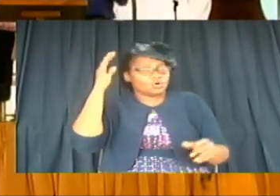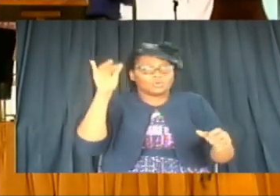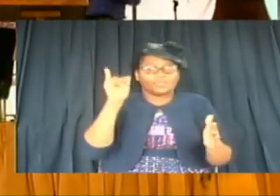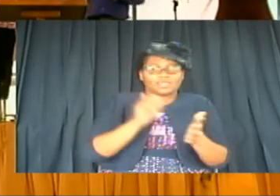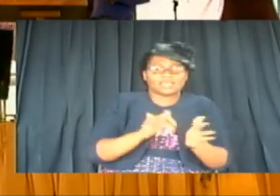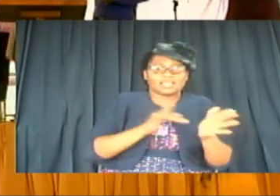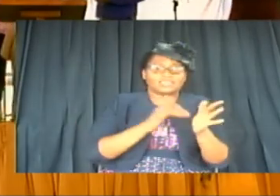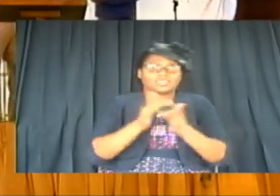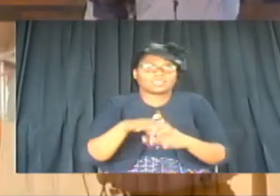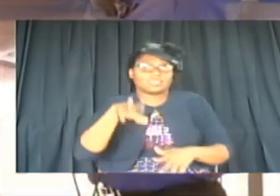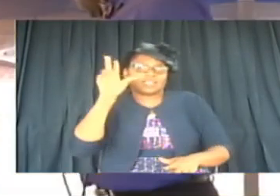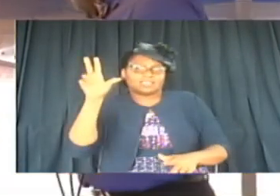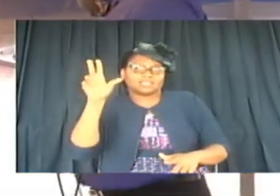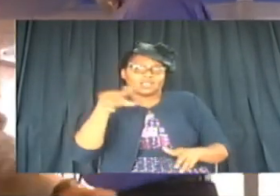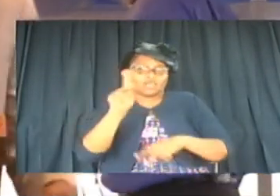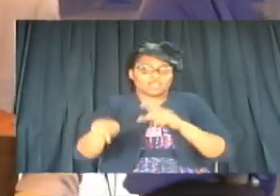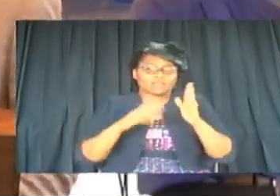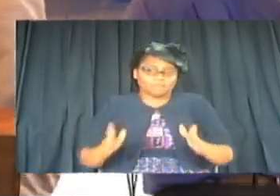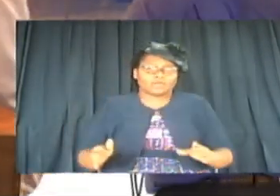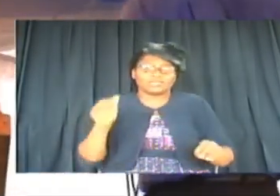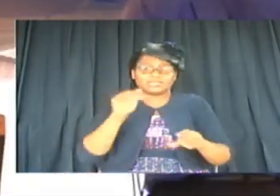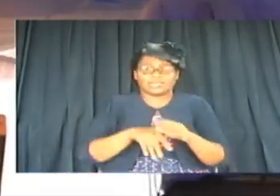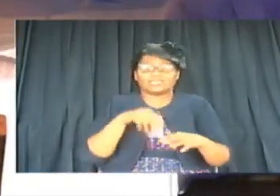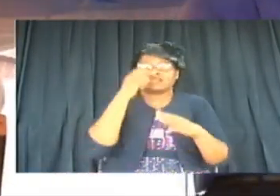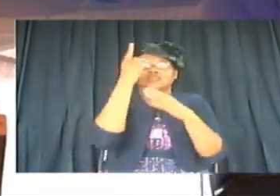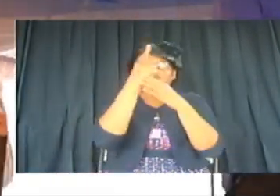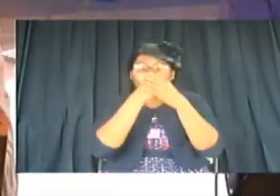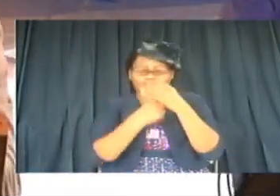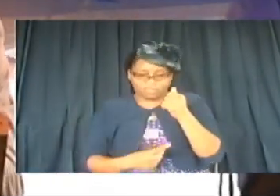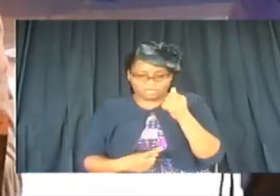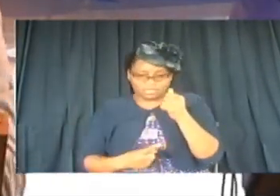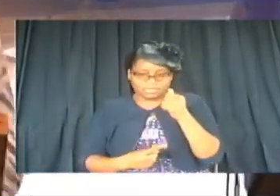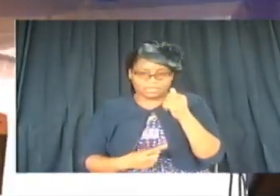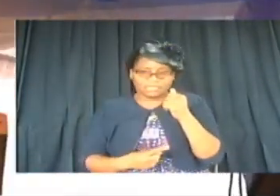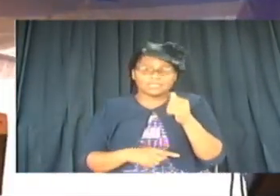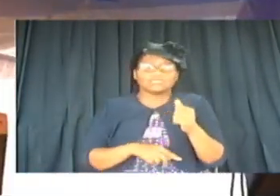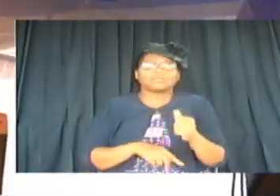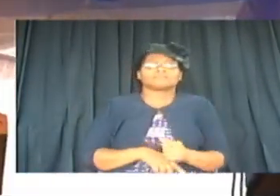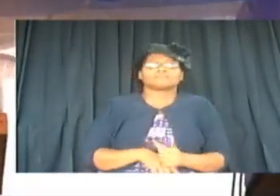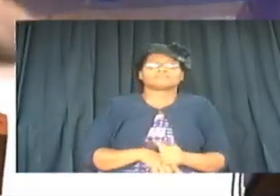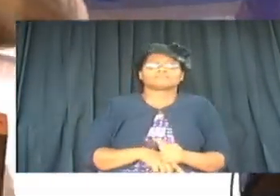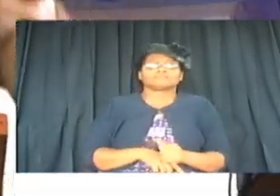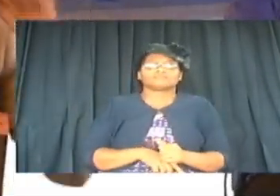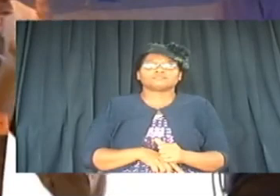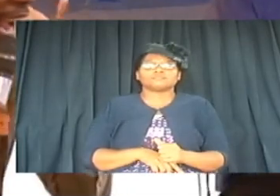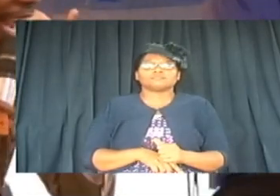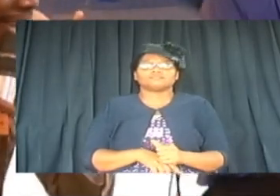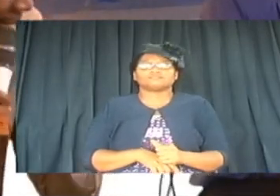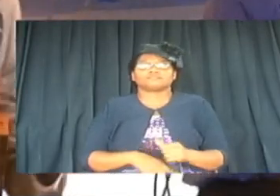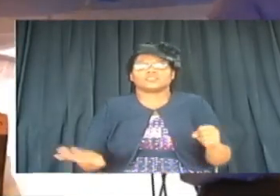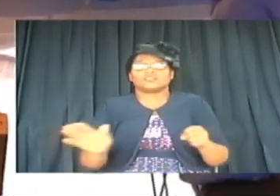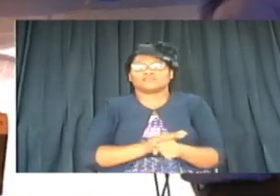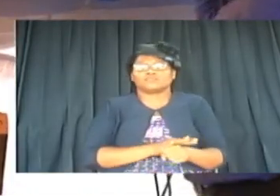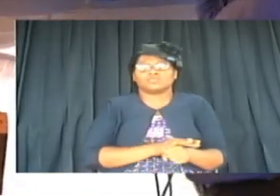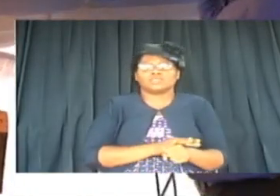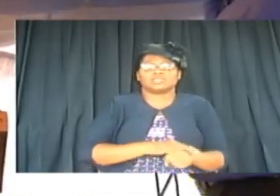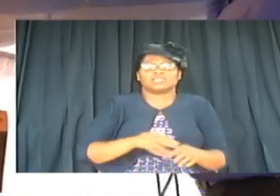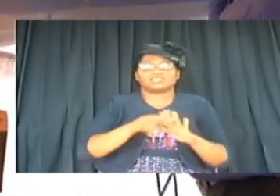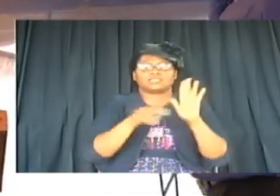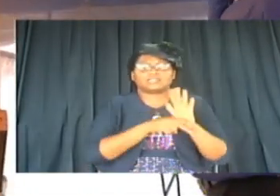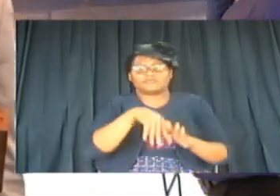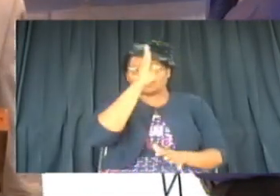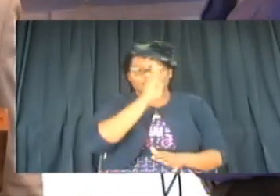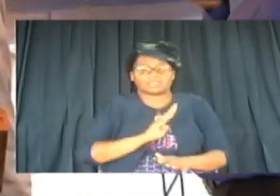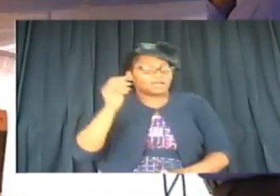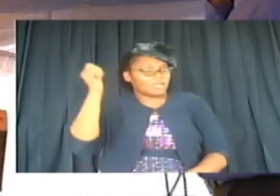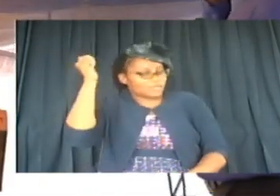in the Trinity. It's a privilege to know that the fullness of the Godhead, my